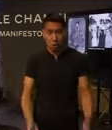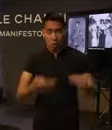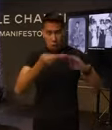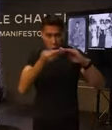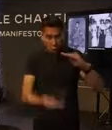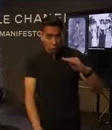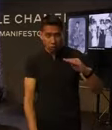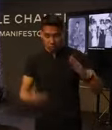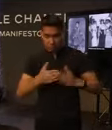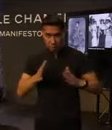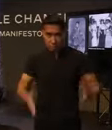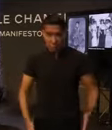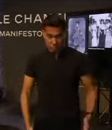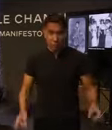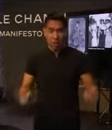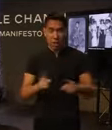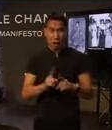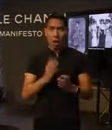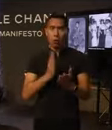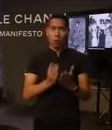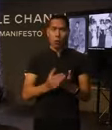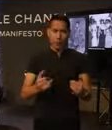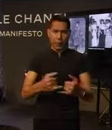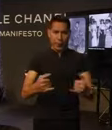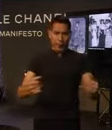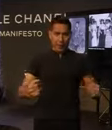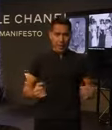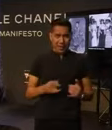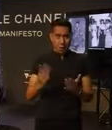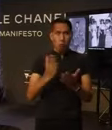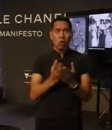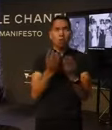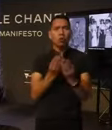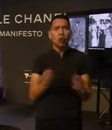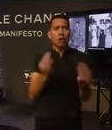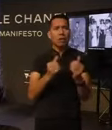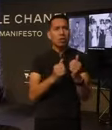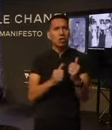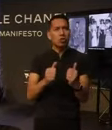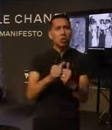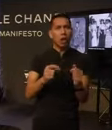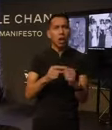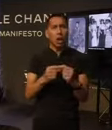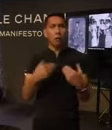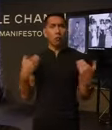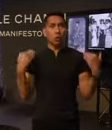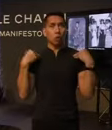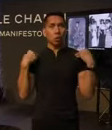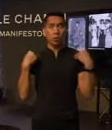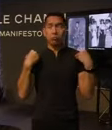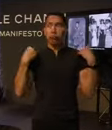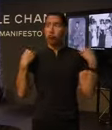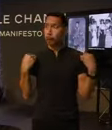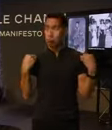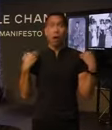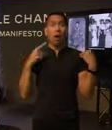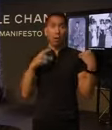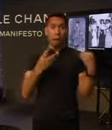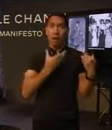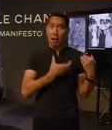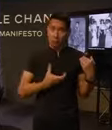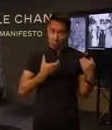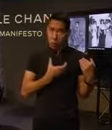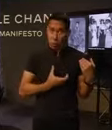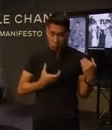mainly empire line, very soft. You know, the structure kind of hung from the shoulders. They were comfortable, but he had